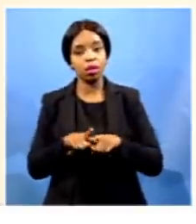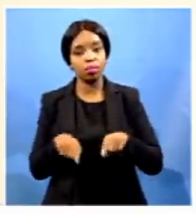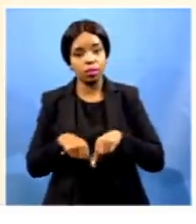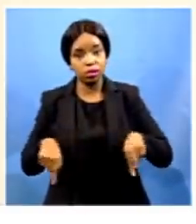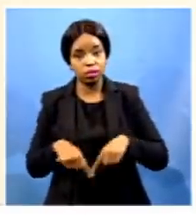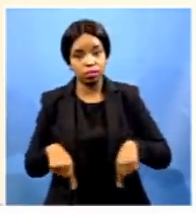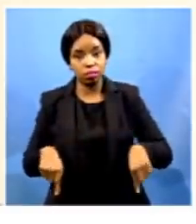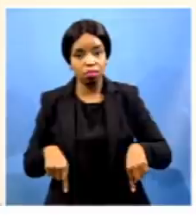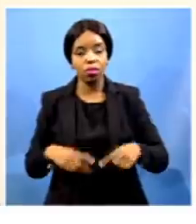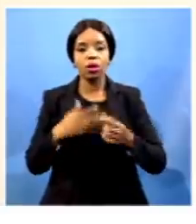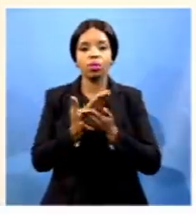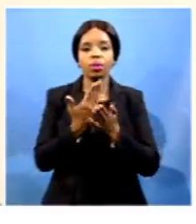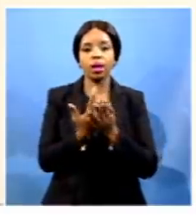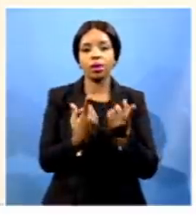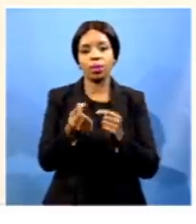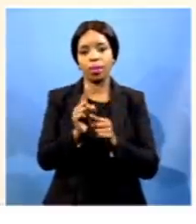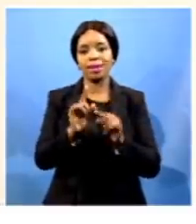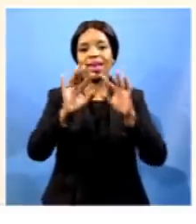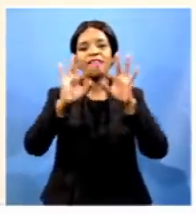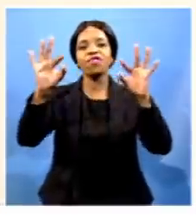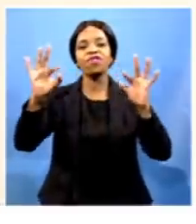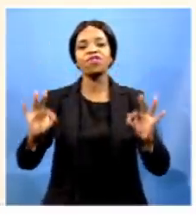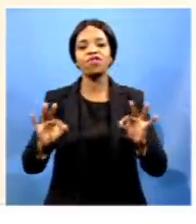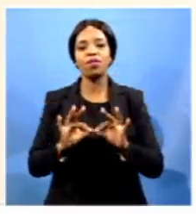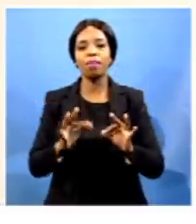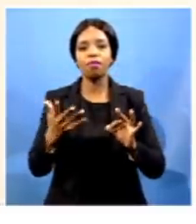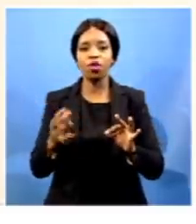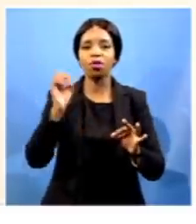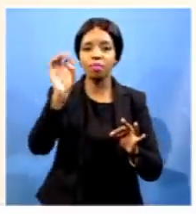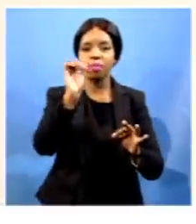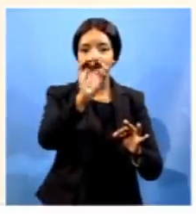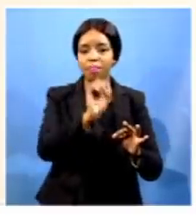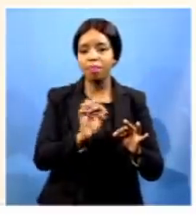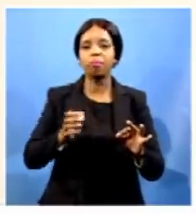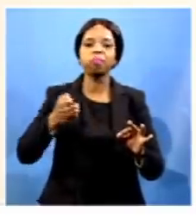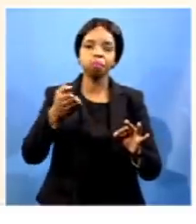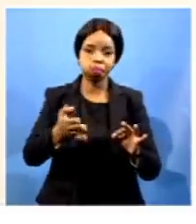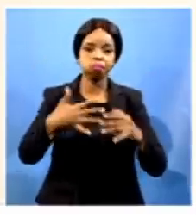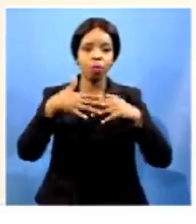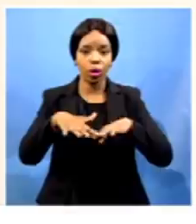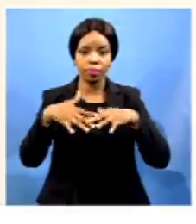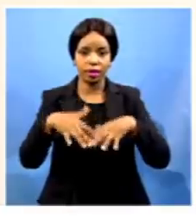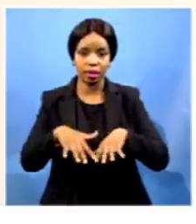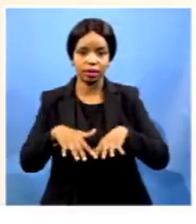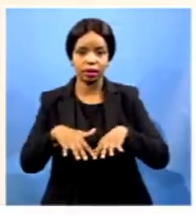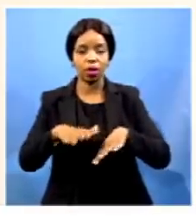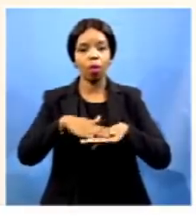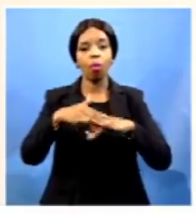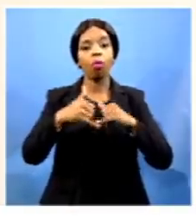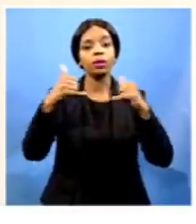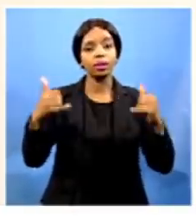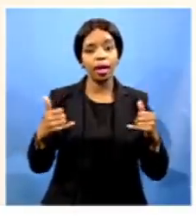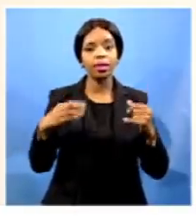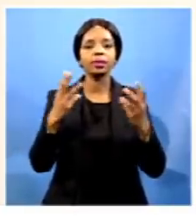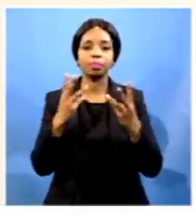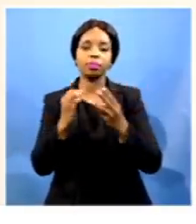www.nyda.gov.za. You'll be able to download the form. It's a user-friendly form, by the way. And we always say that when people apply for funding, it's almost